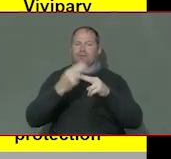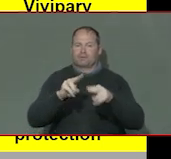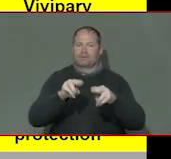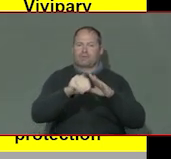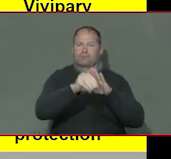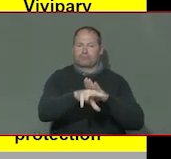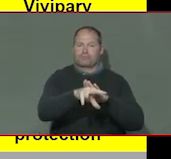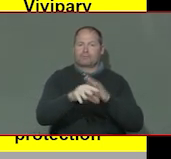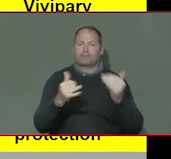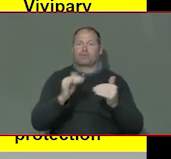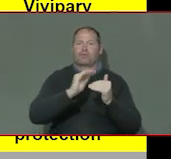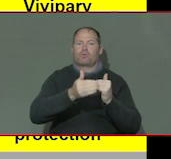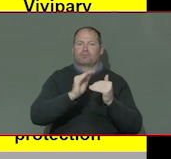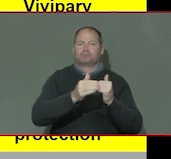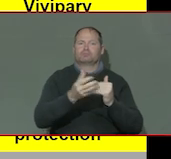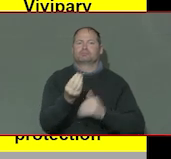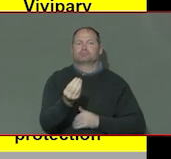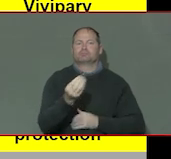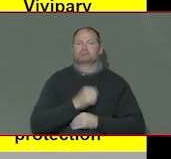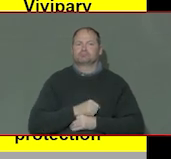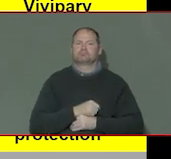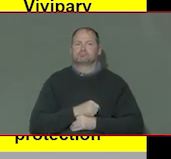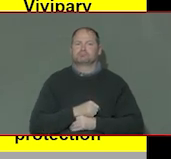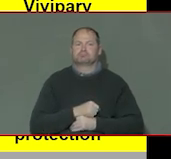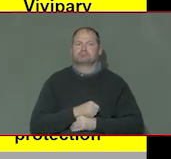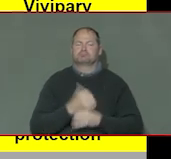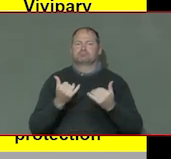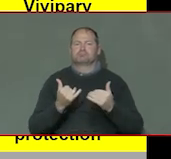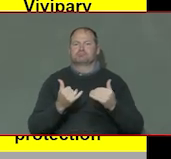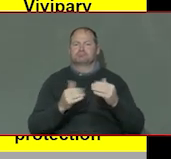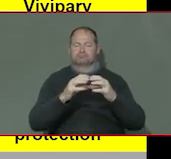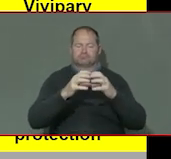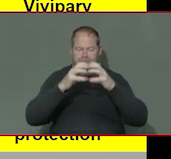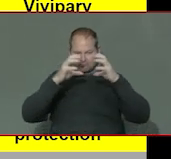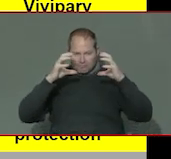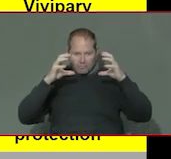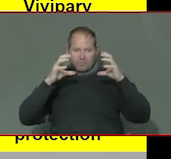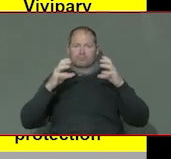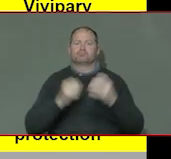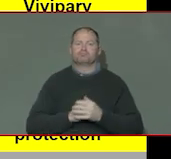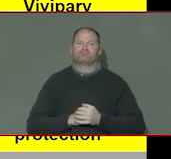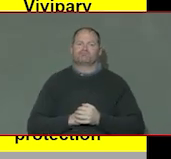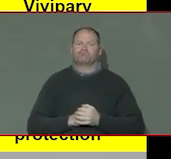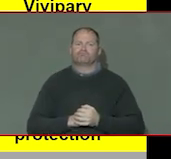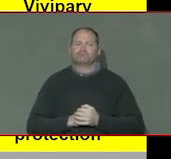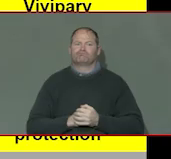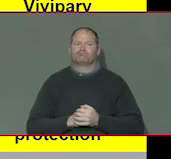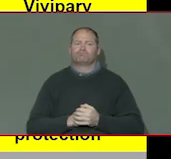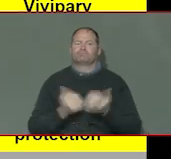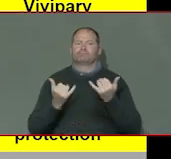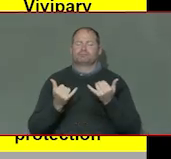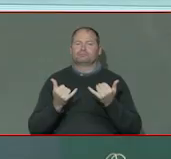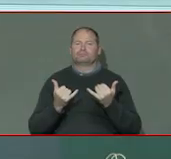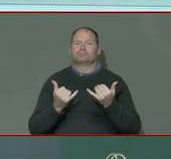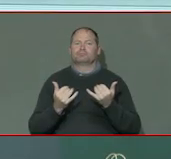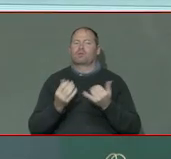know that there is a shell on the outside. We are going to look at the amniotic egg now, so we have to have or be able to